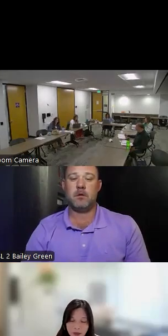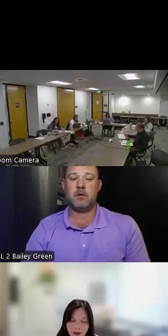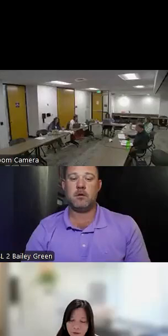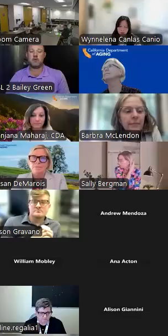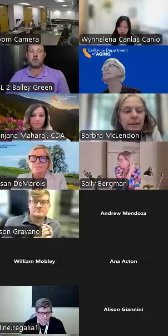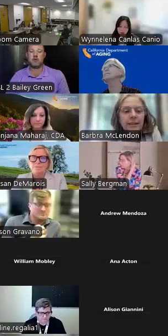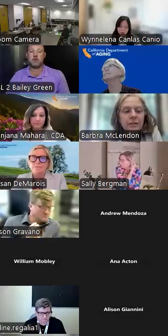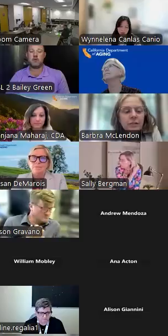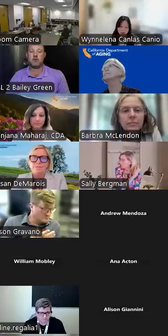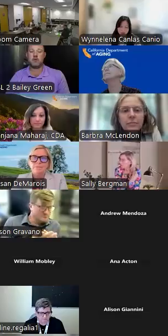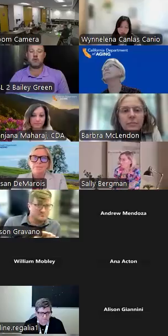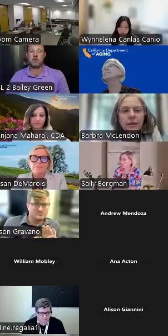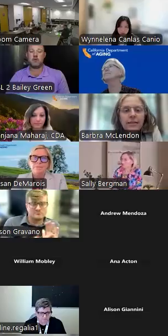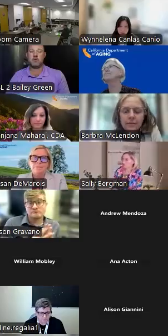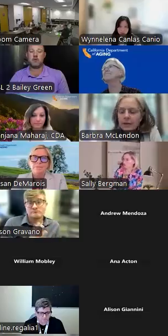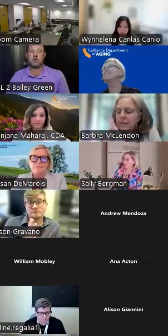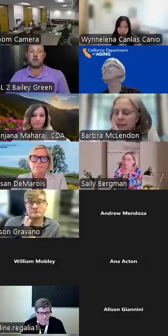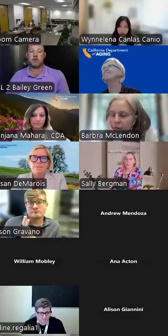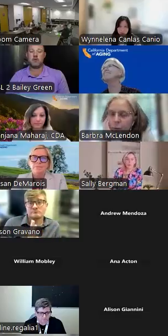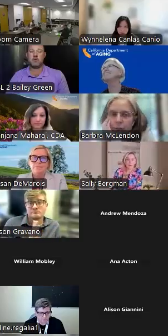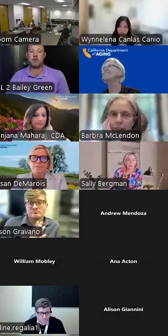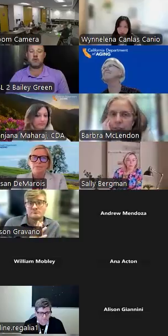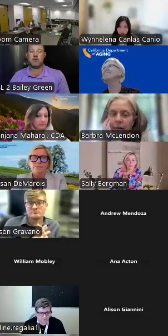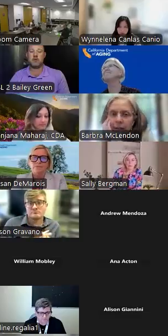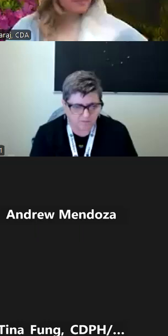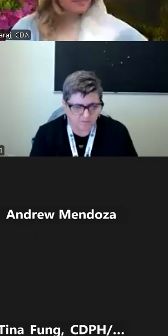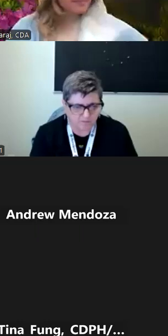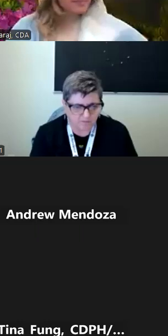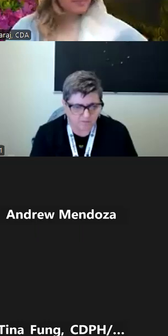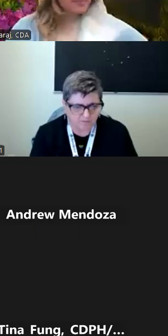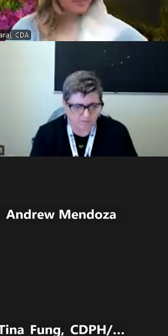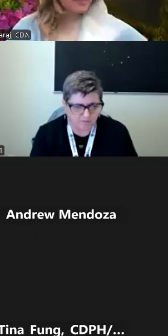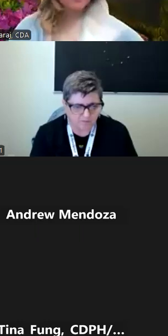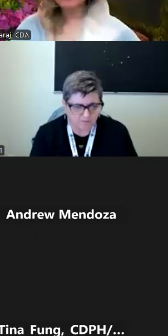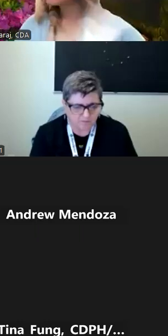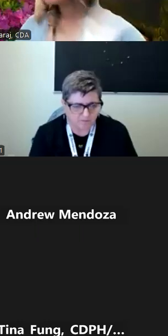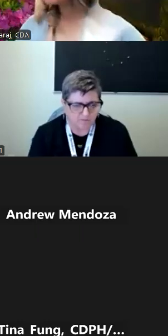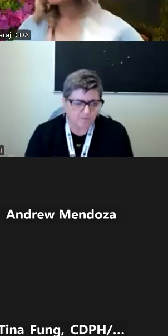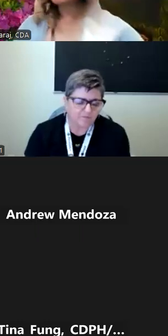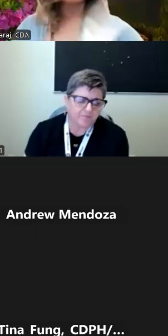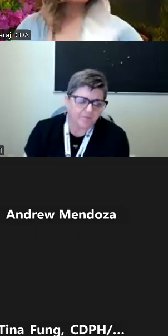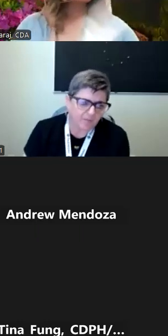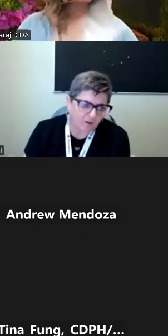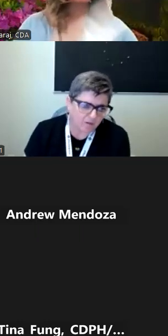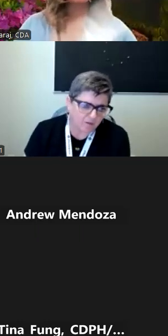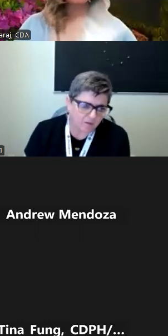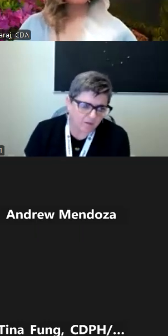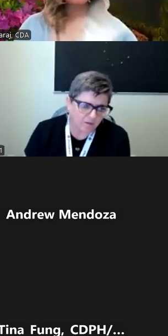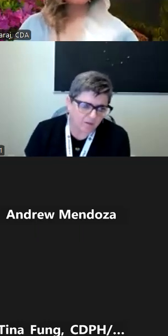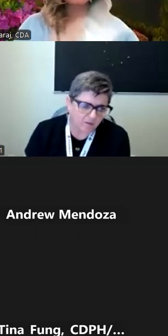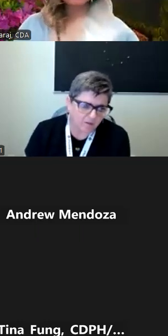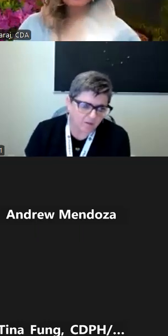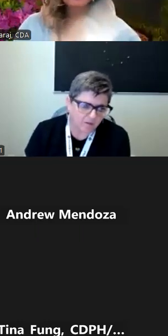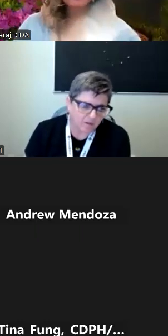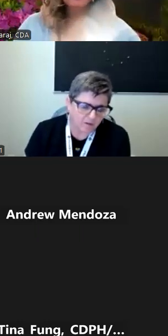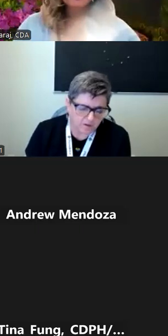Or do we need further input? I think it might be Dr. Mobley's comment about, you know,